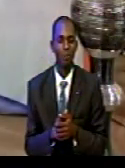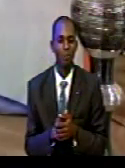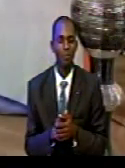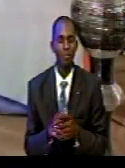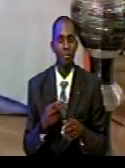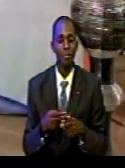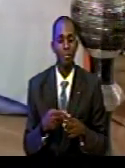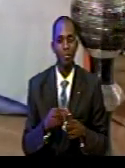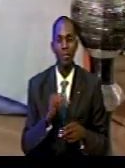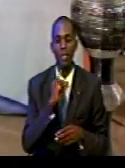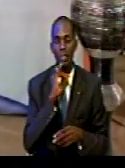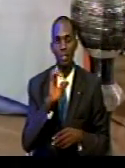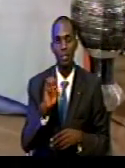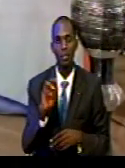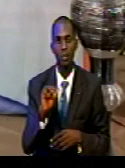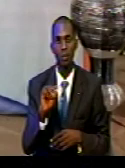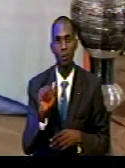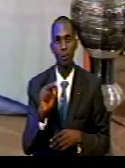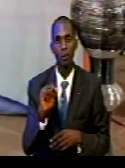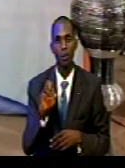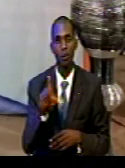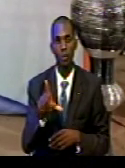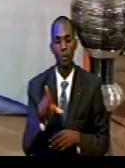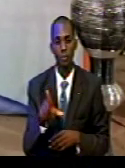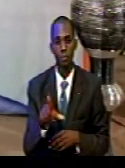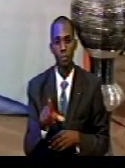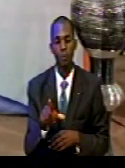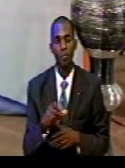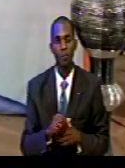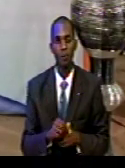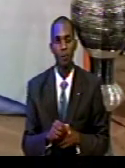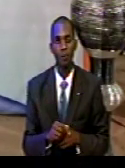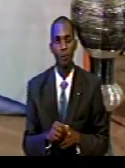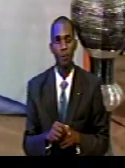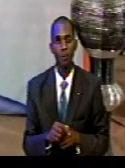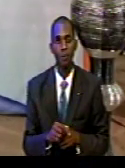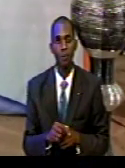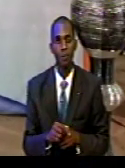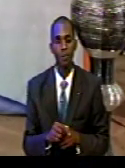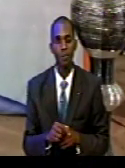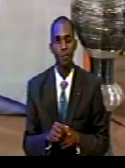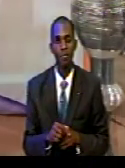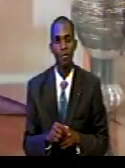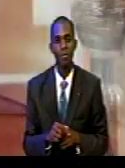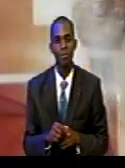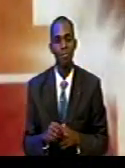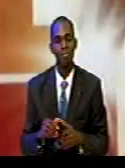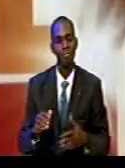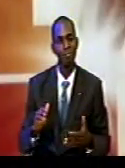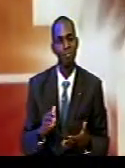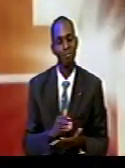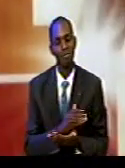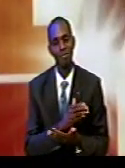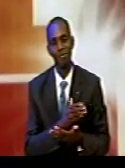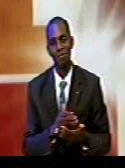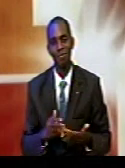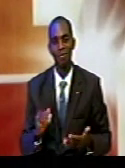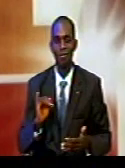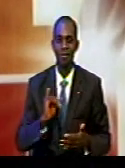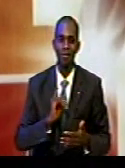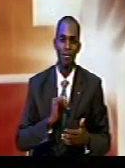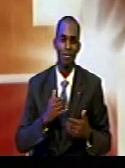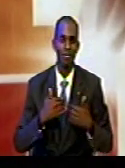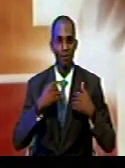Lord. I'm by name Emmanuel H.G.K. Ozoma. This is my testimony.